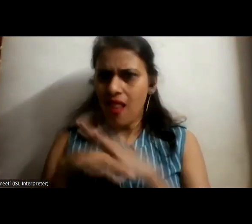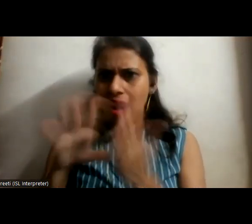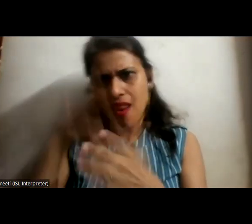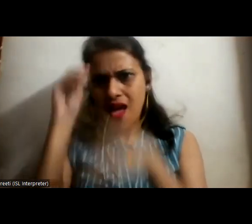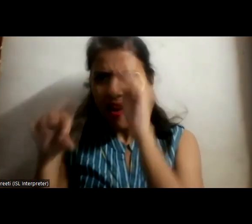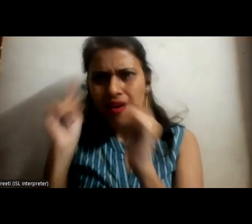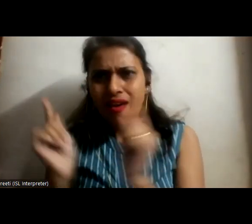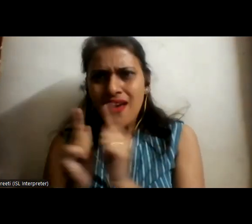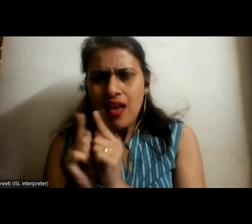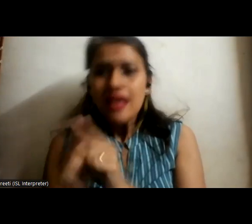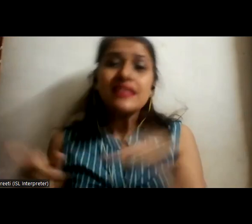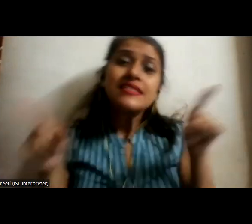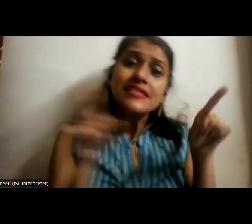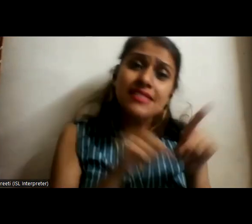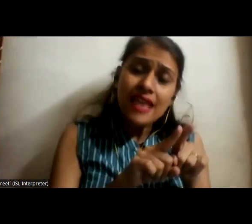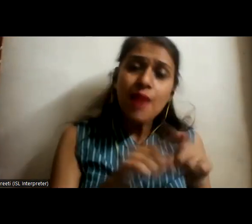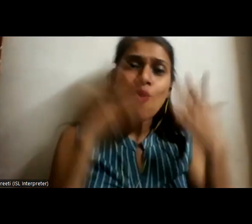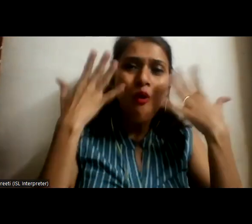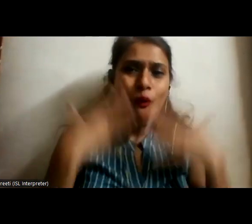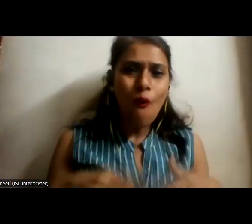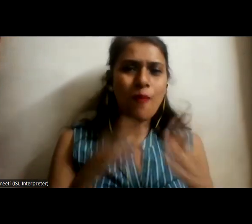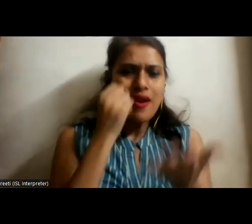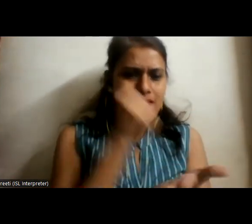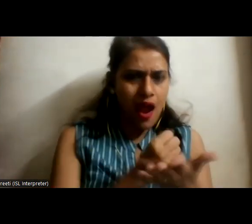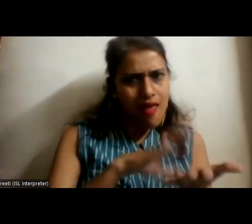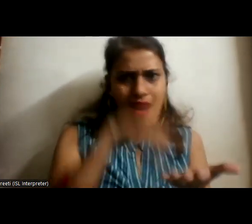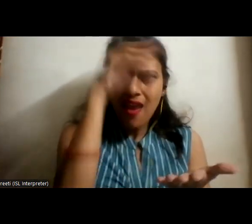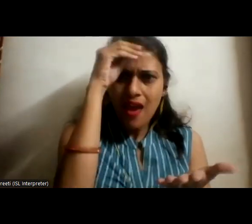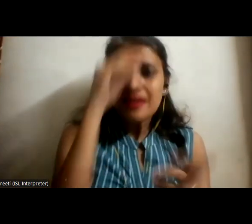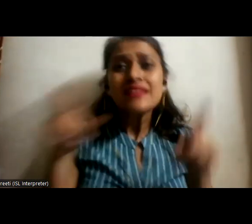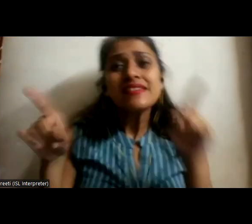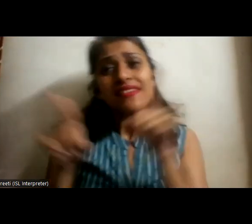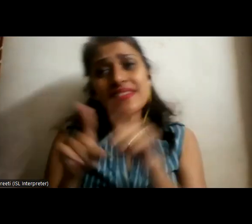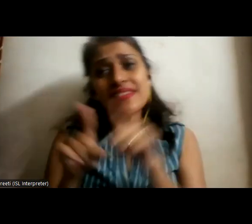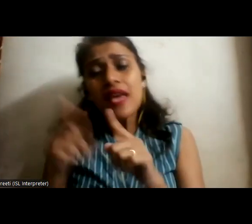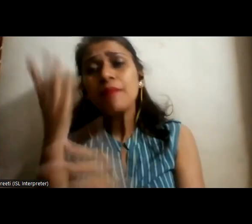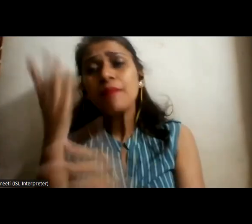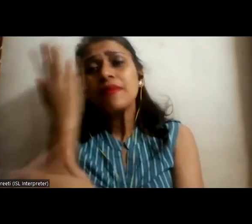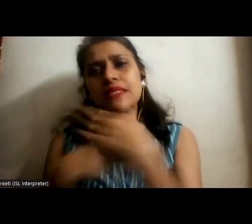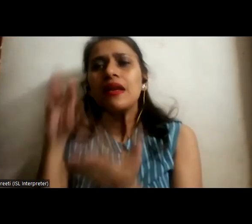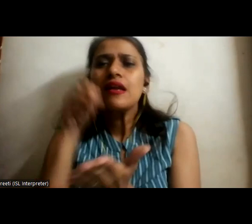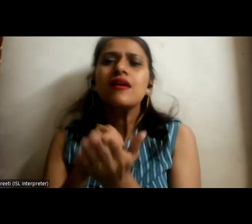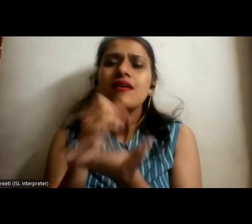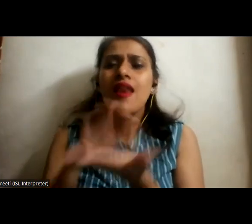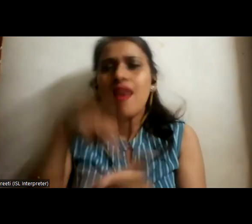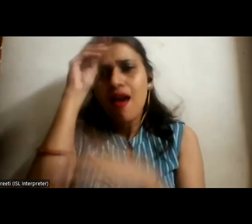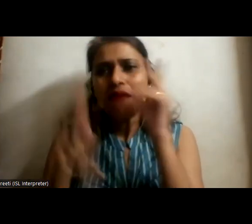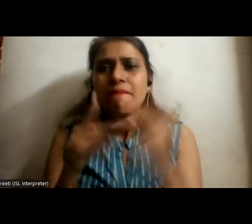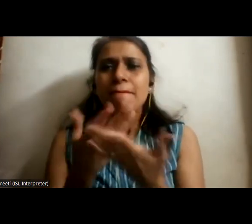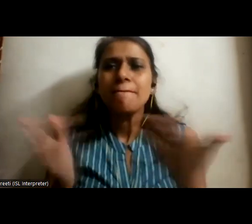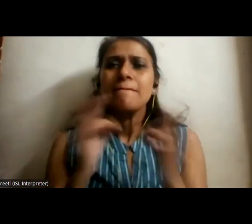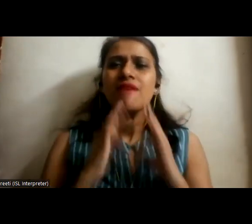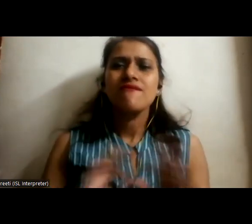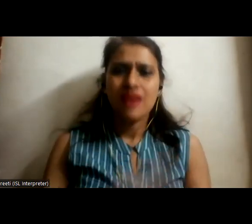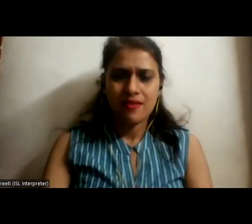should be discussed the way we talk about human rights in our colleges. So this is what the need was, and this is what I felt. This